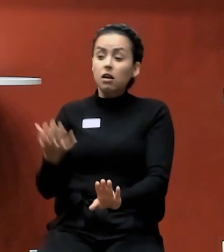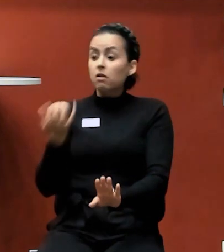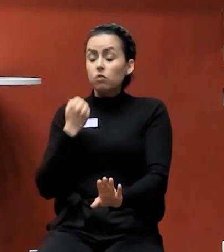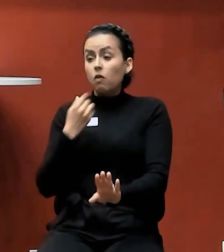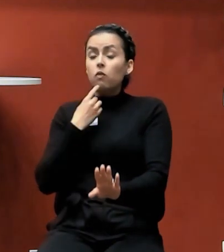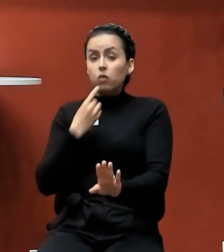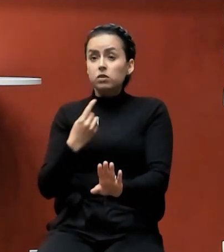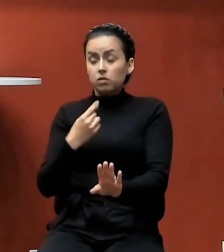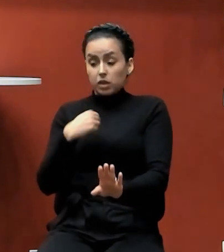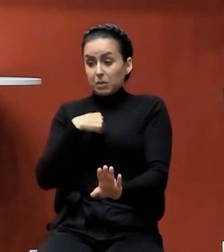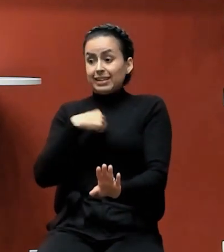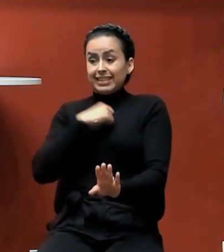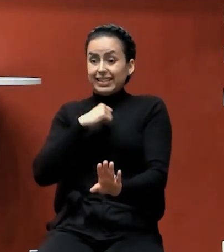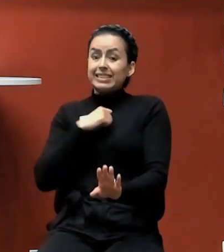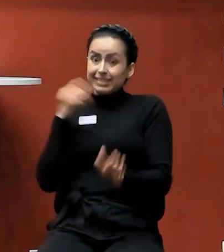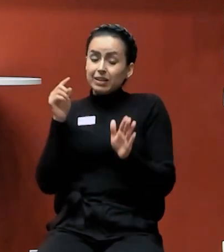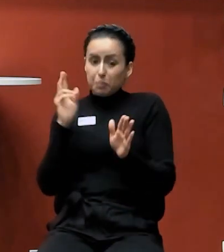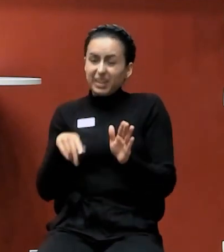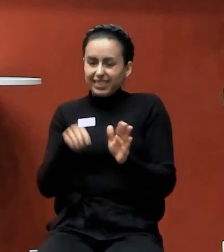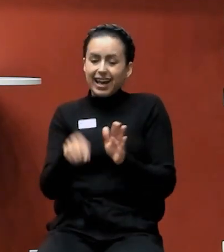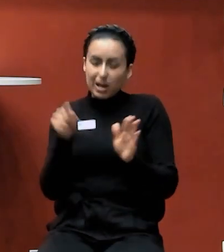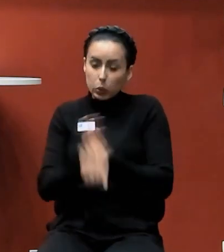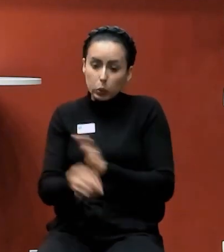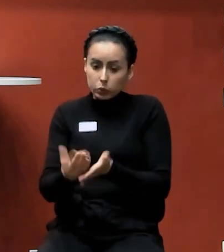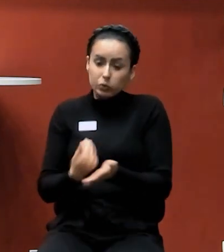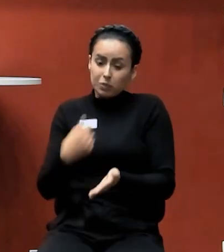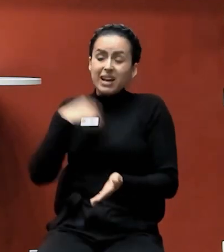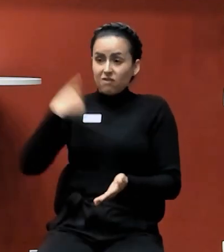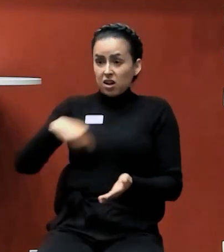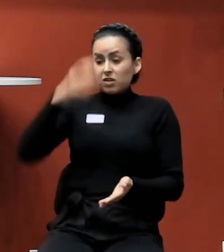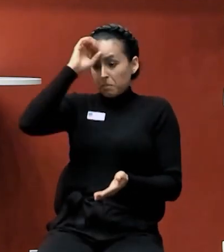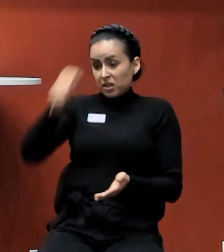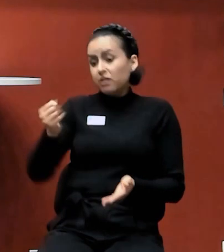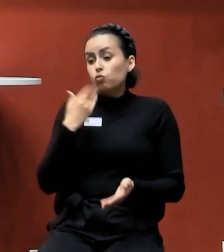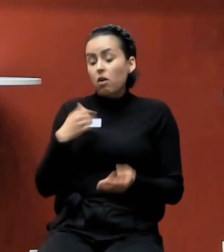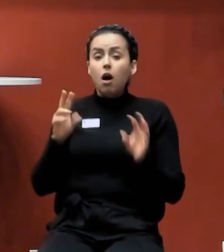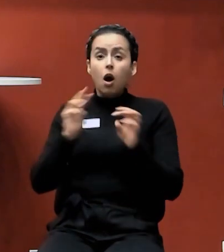and I'm part of that because I'm a white male leading a workshop, so